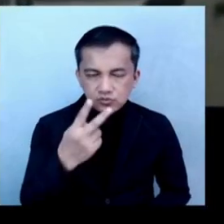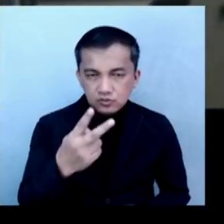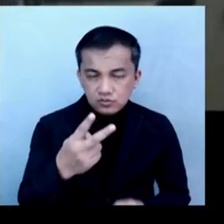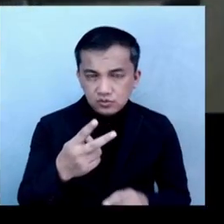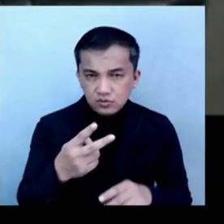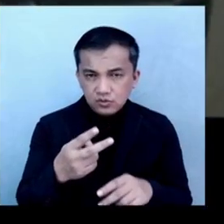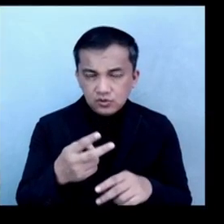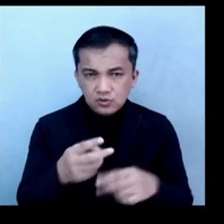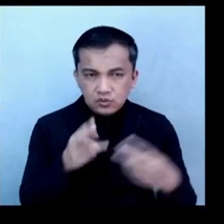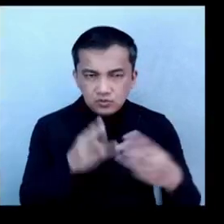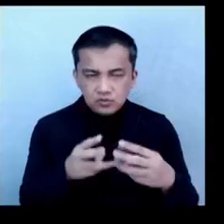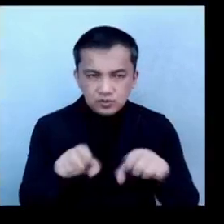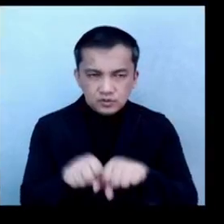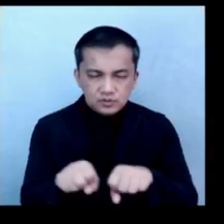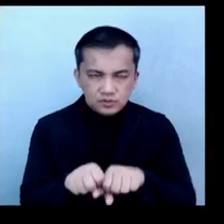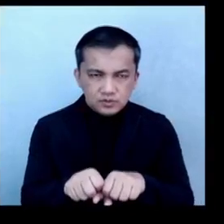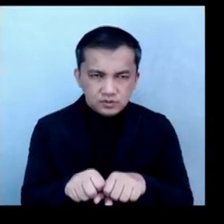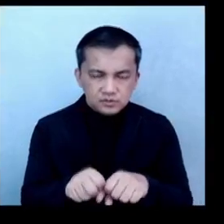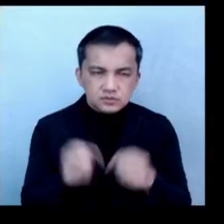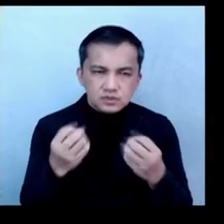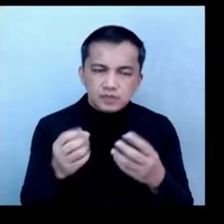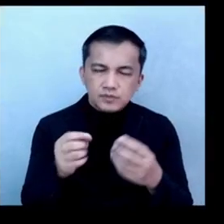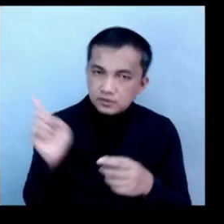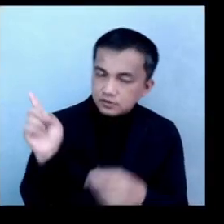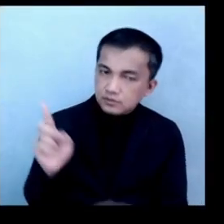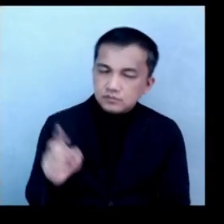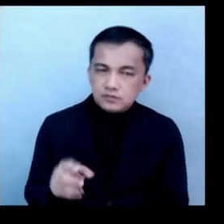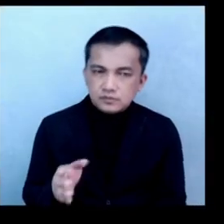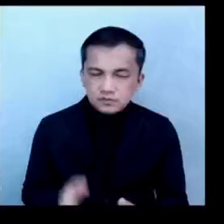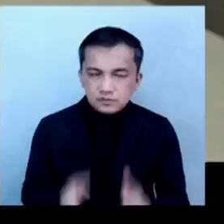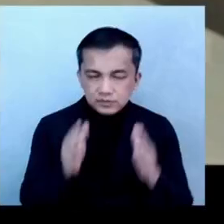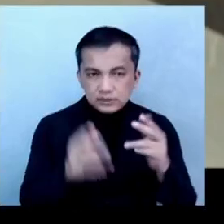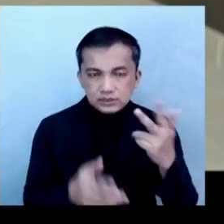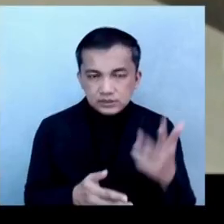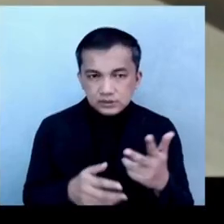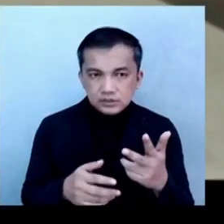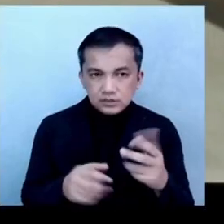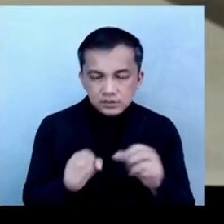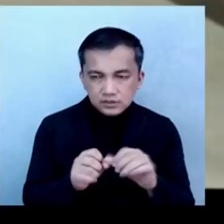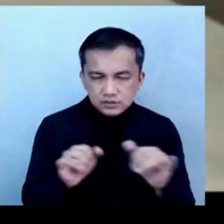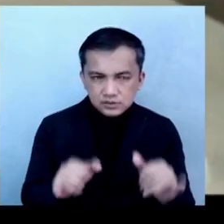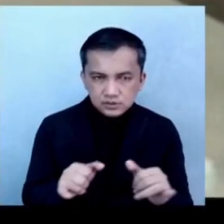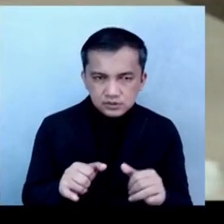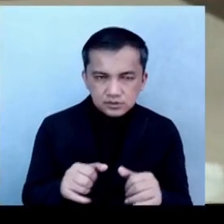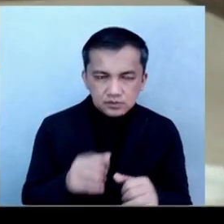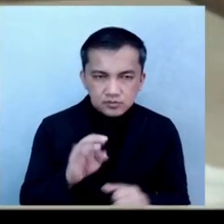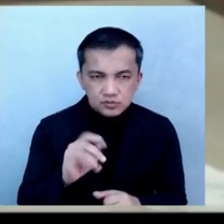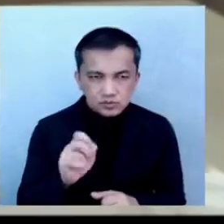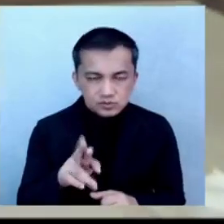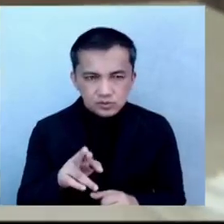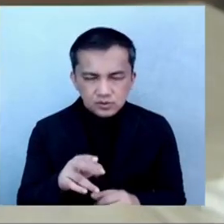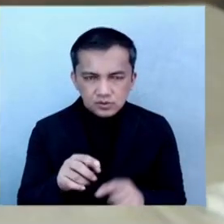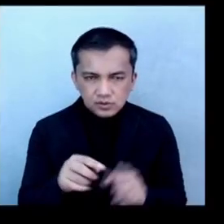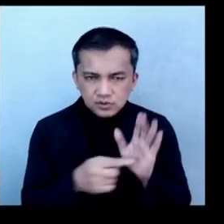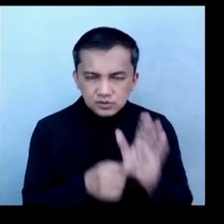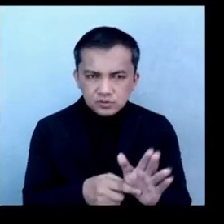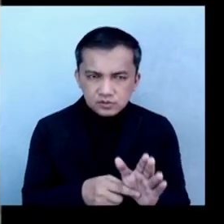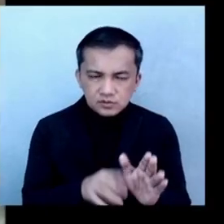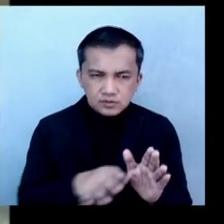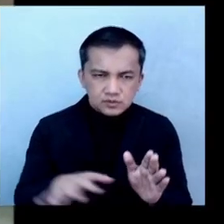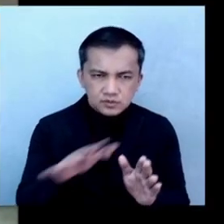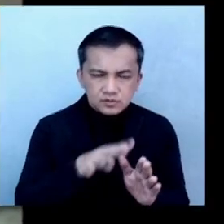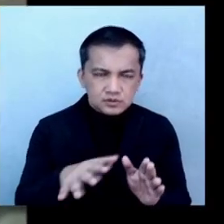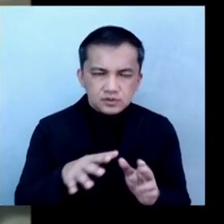safety bolts were confiscated. In Building 3, system monitors were seized, revealing almost the entirety of the